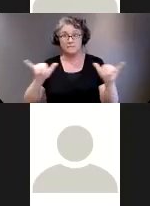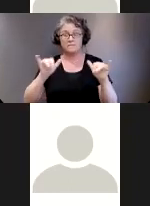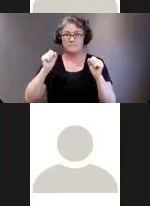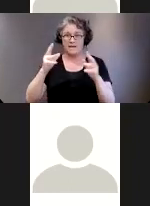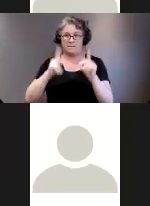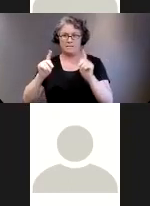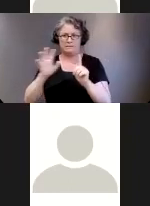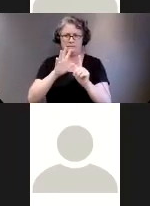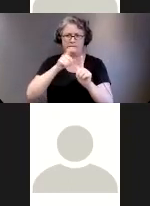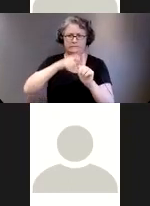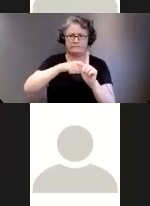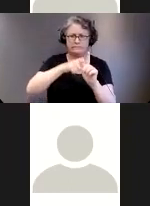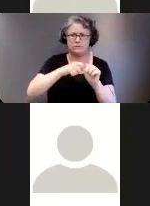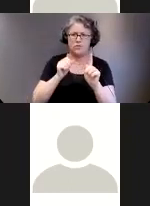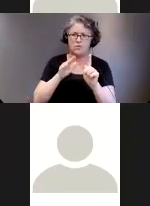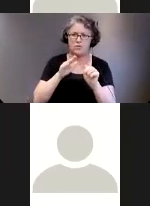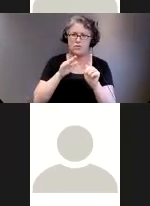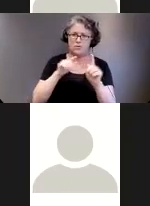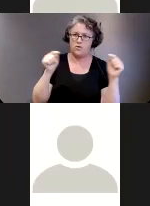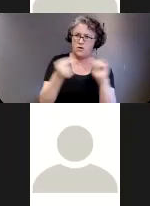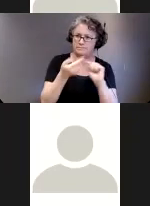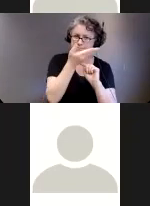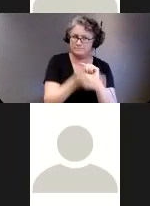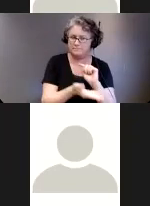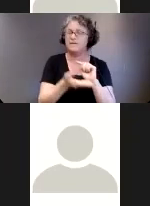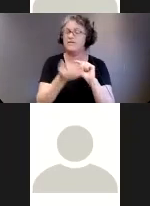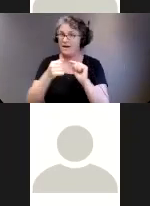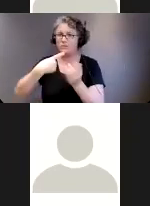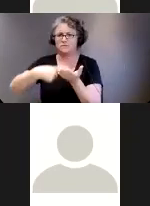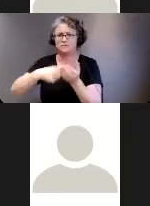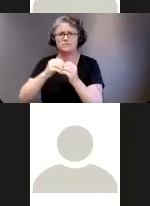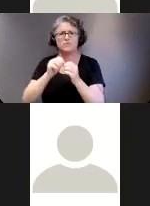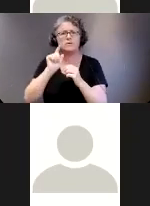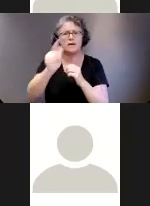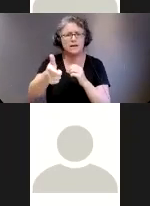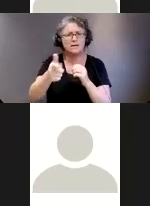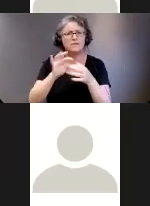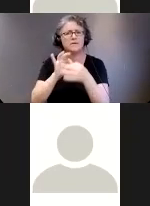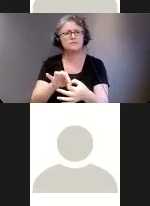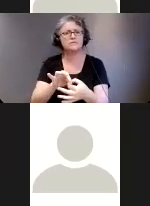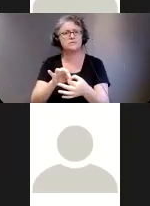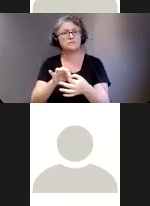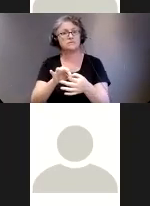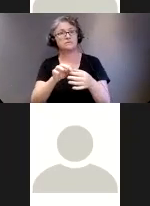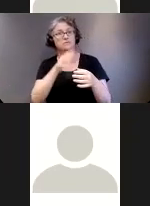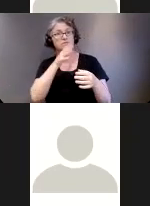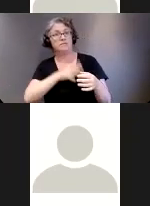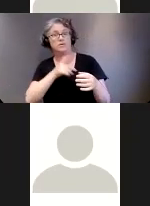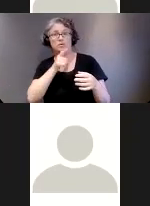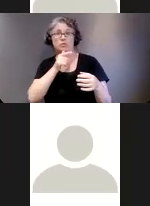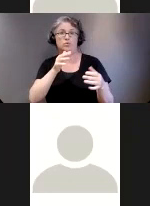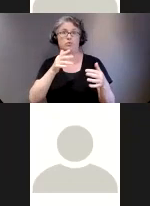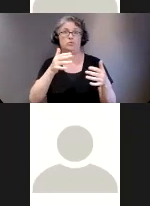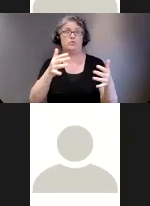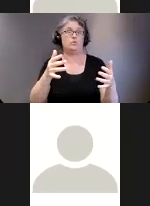That's something where we'll talk a little bit more about that in relation to femicide specifically.